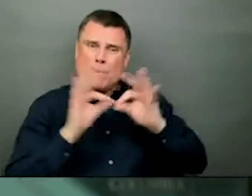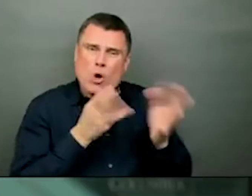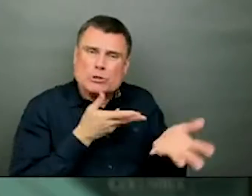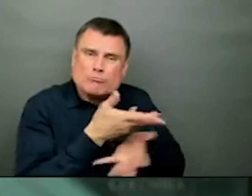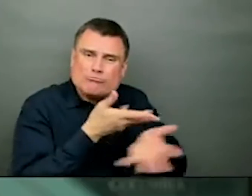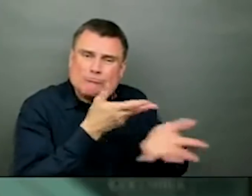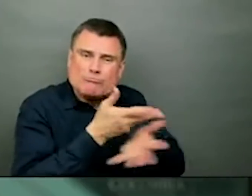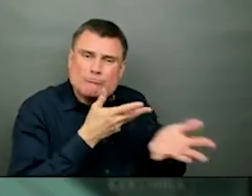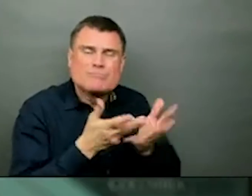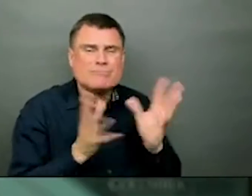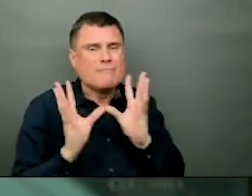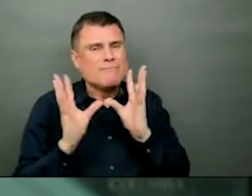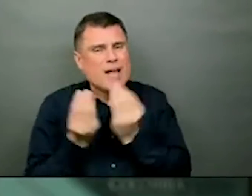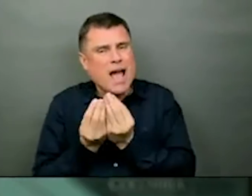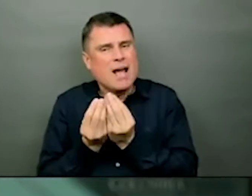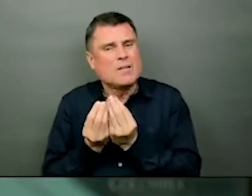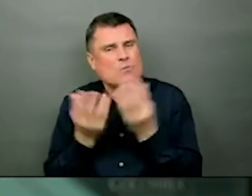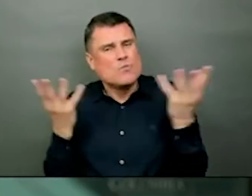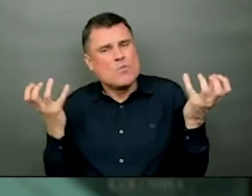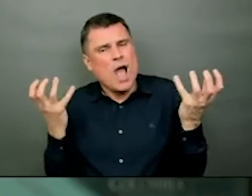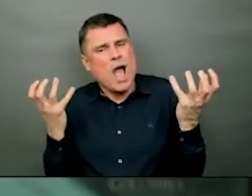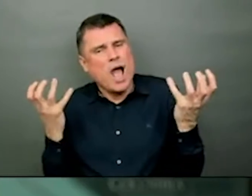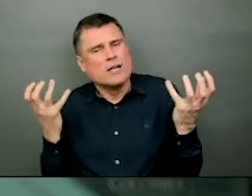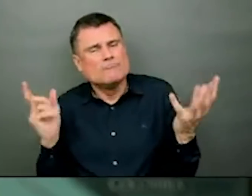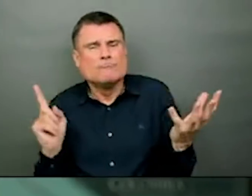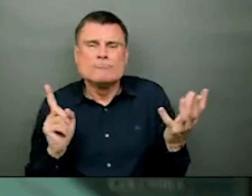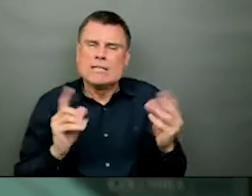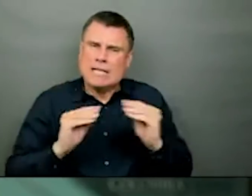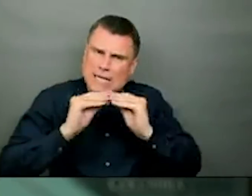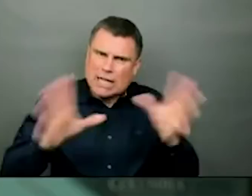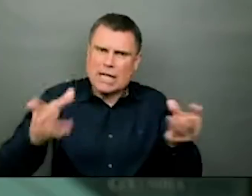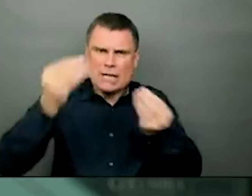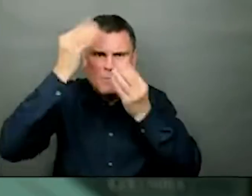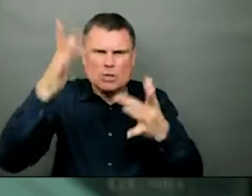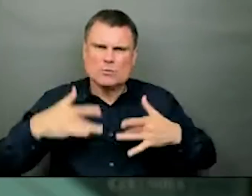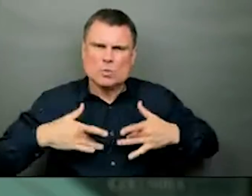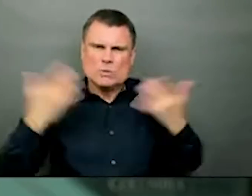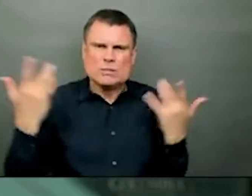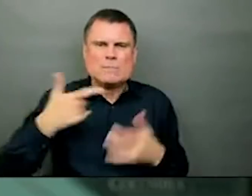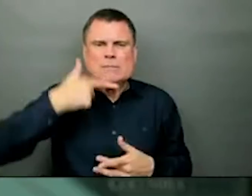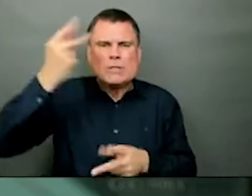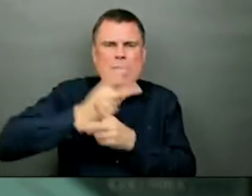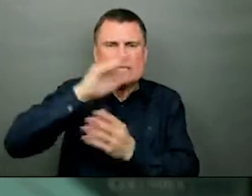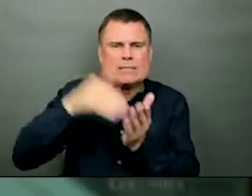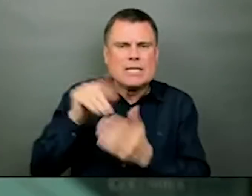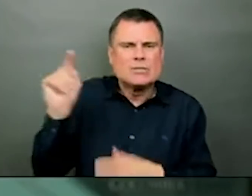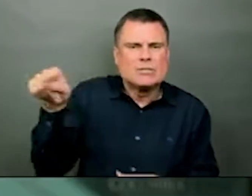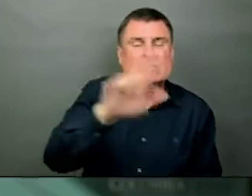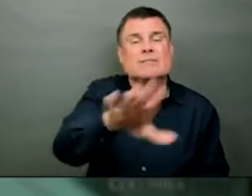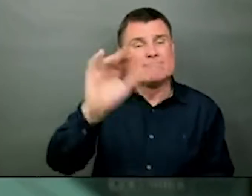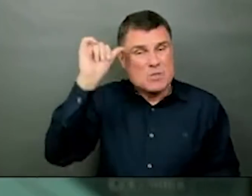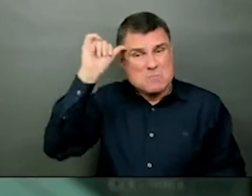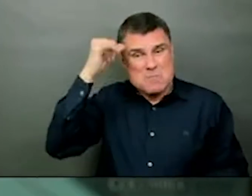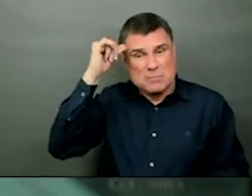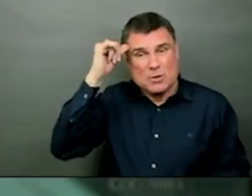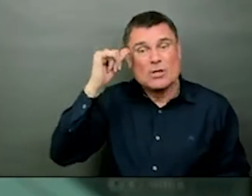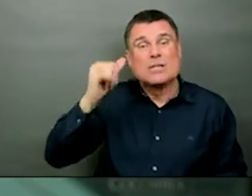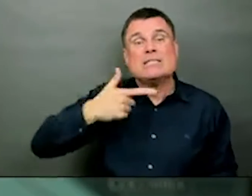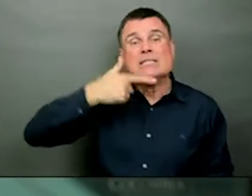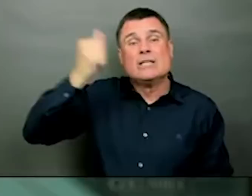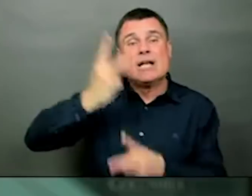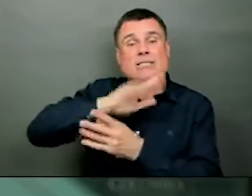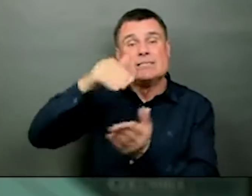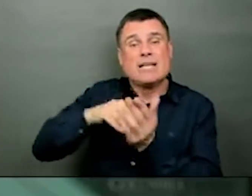difficult times, as you can imagine. That I can tell you that moment when an outbreak is declared, when you have a family member in a care